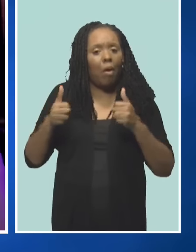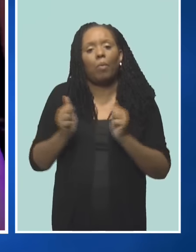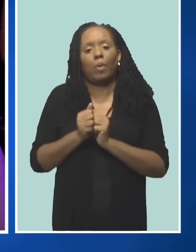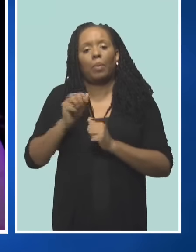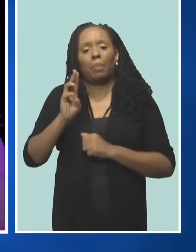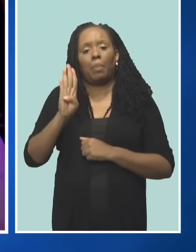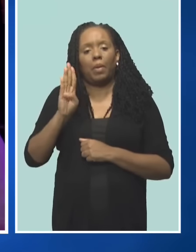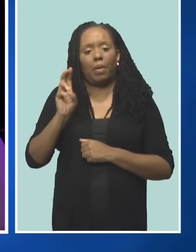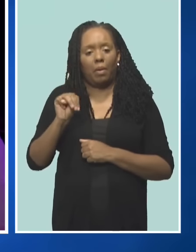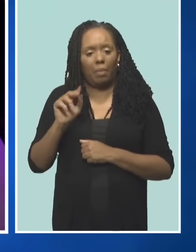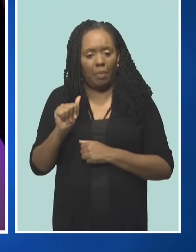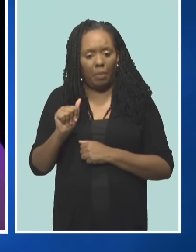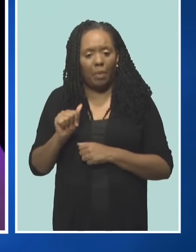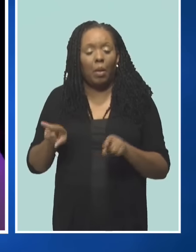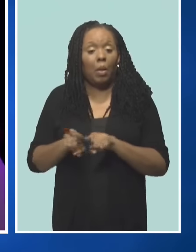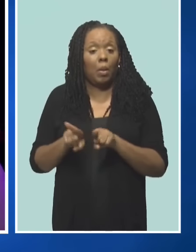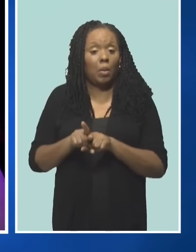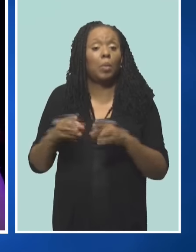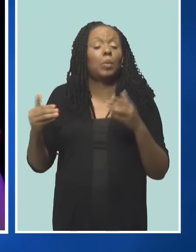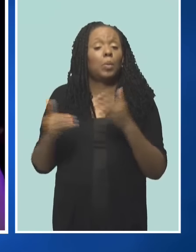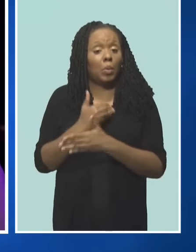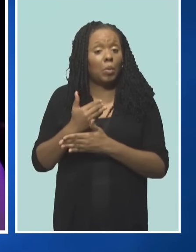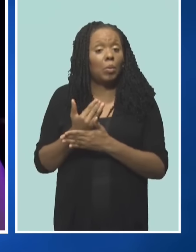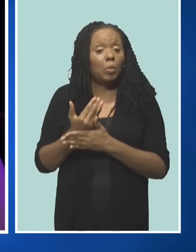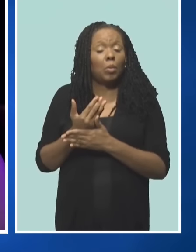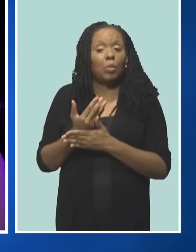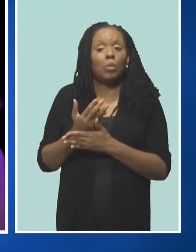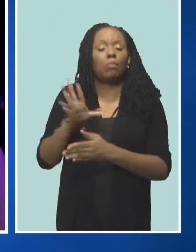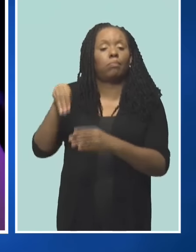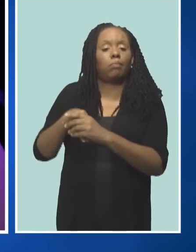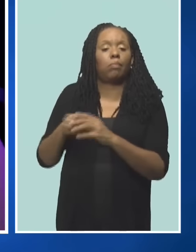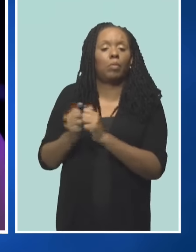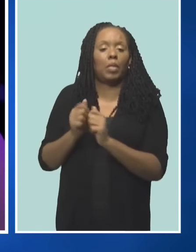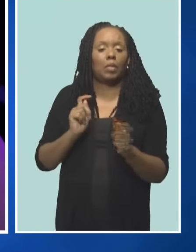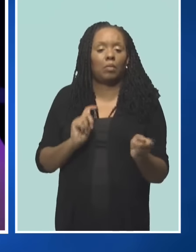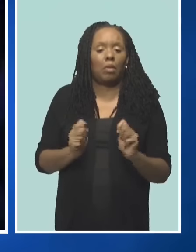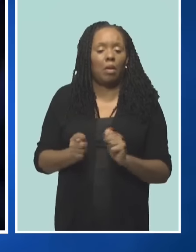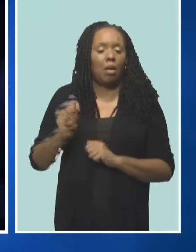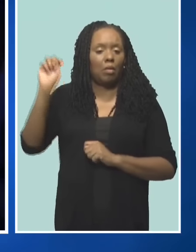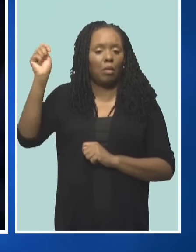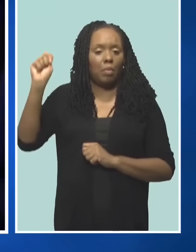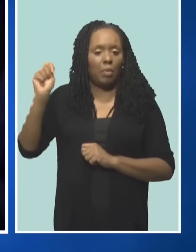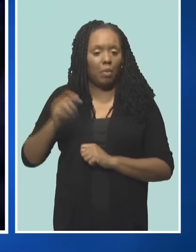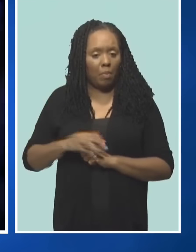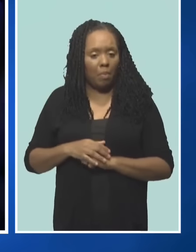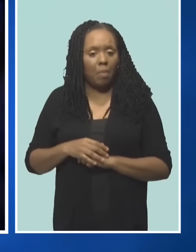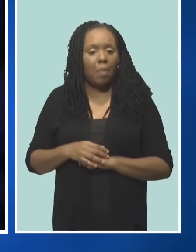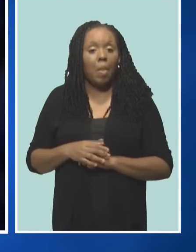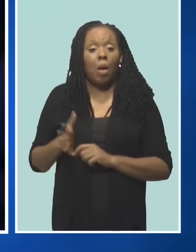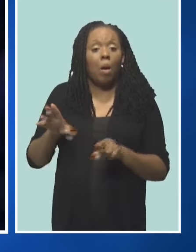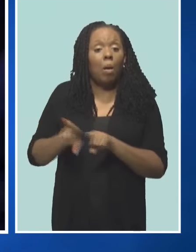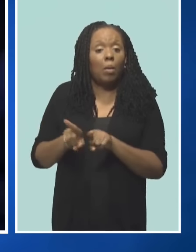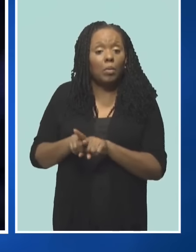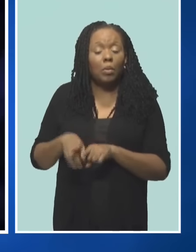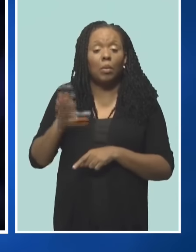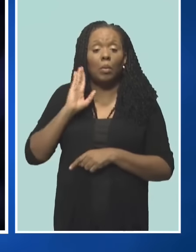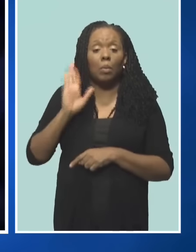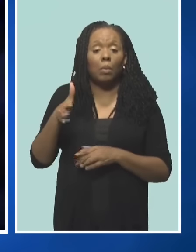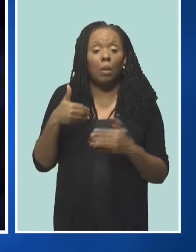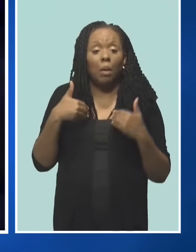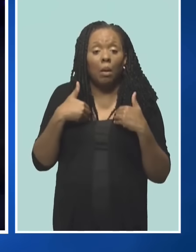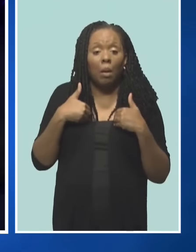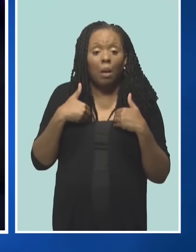they also have a new foothold in the manufacturing industry in Trinidad and Tobago. Mr. Leon says they will also be a raw